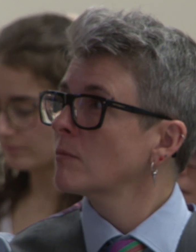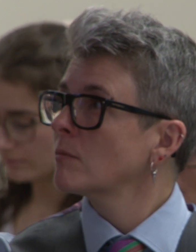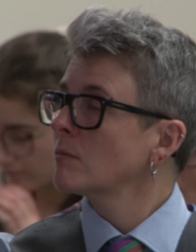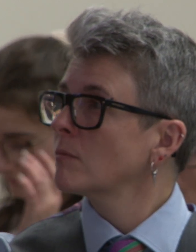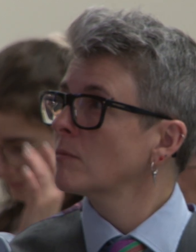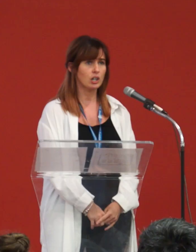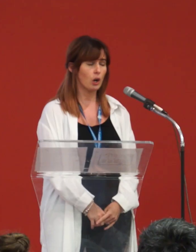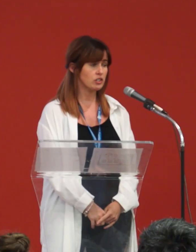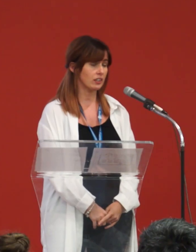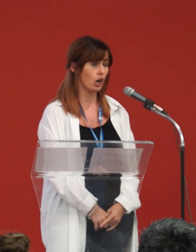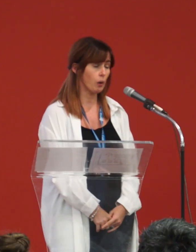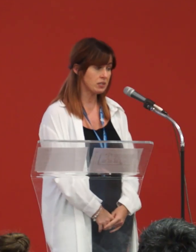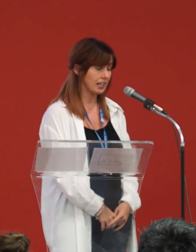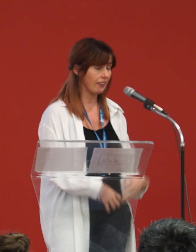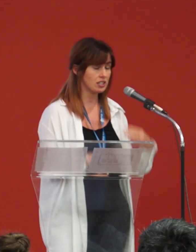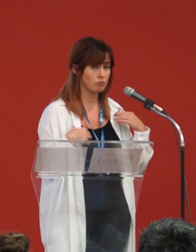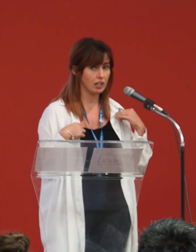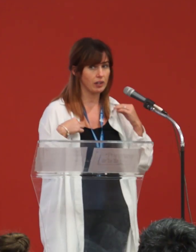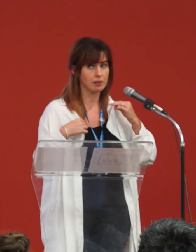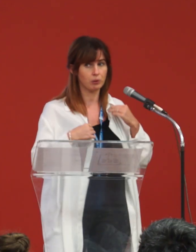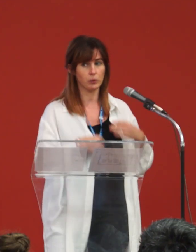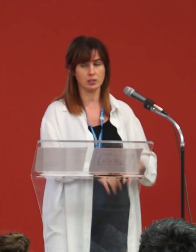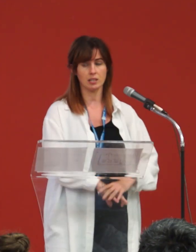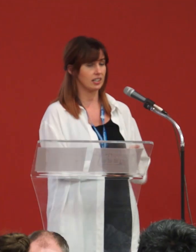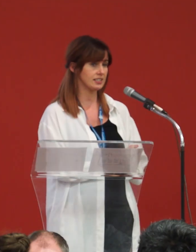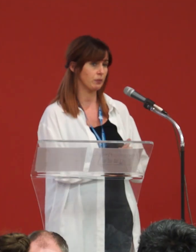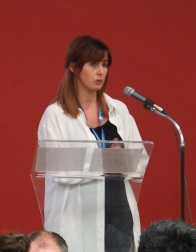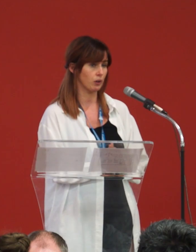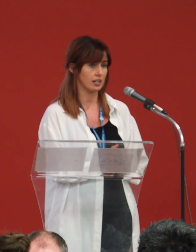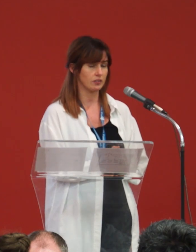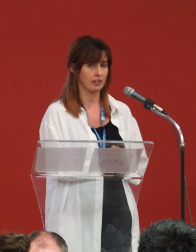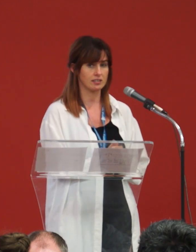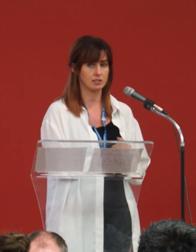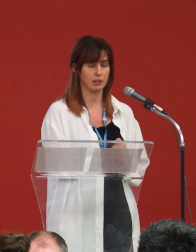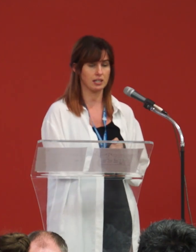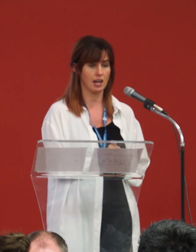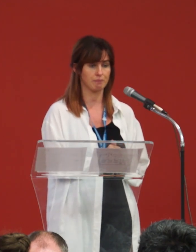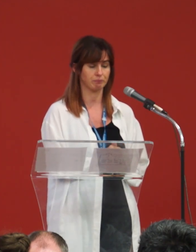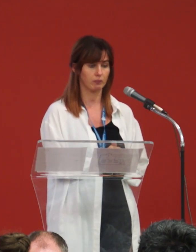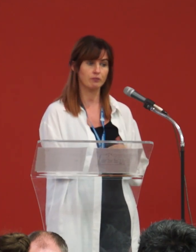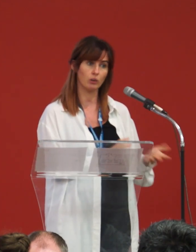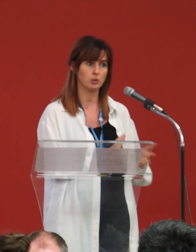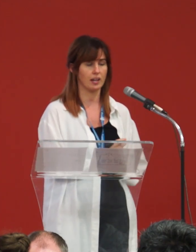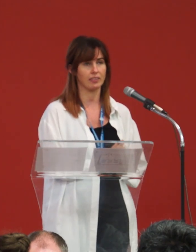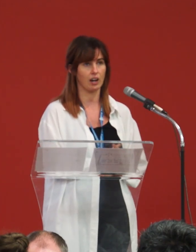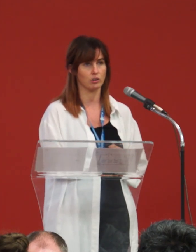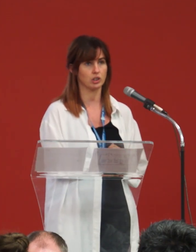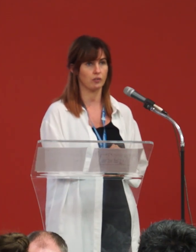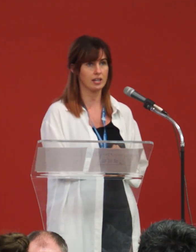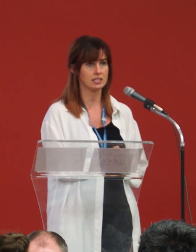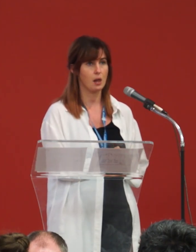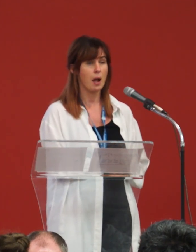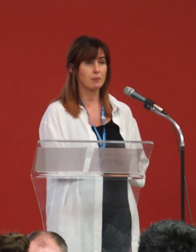best. Encourage that they are up to date. That's really, really important, because the last thing we would want is for things to be followed that